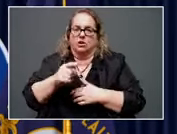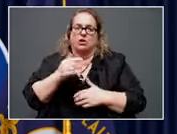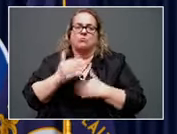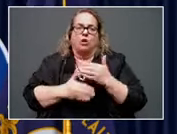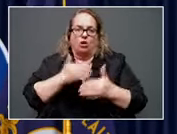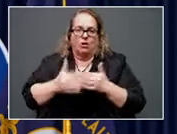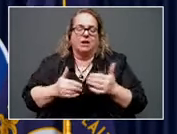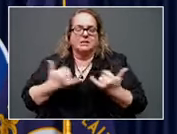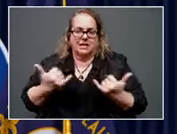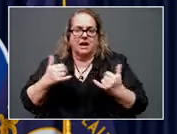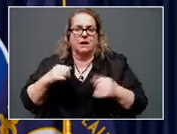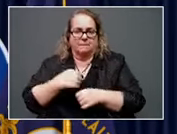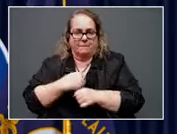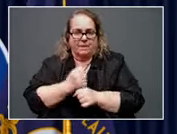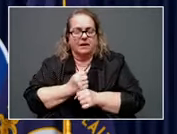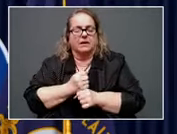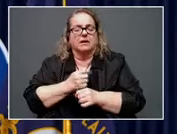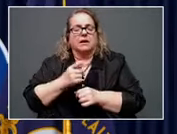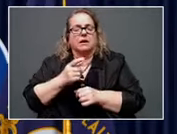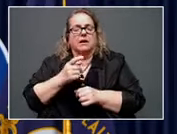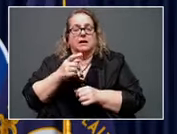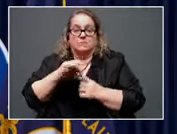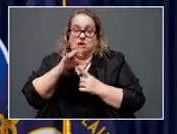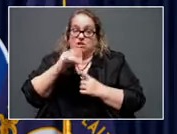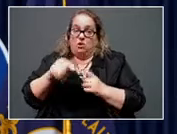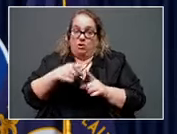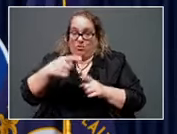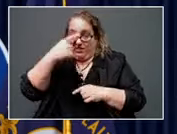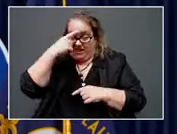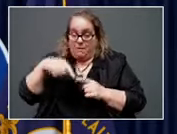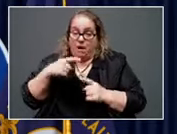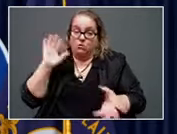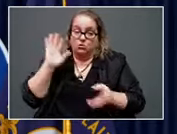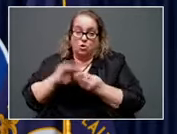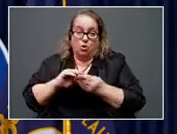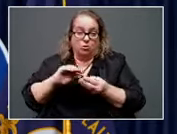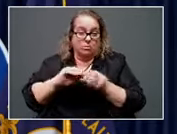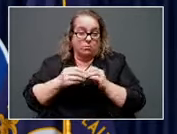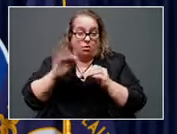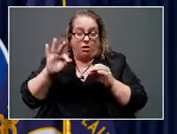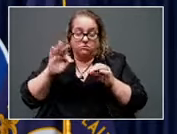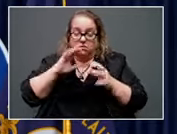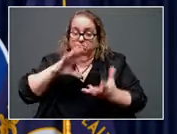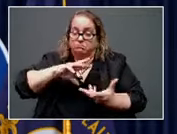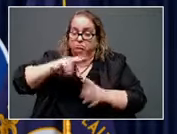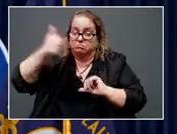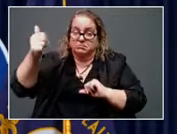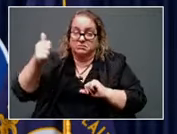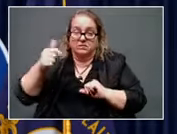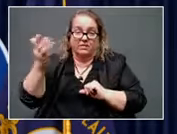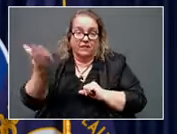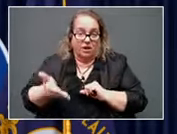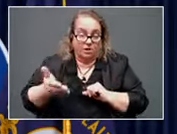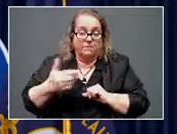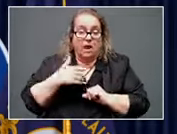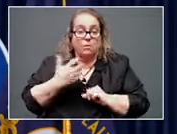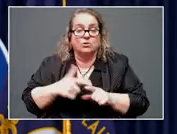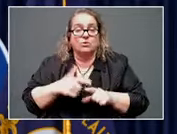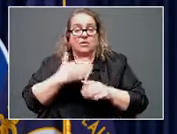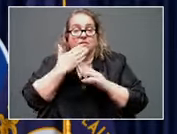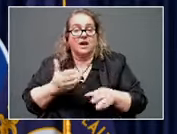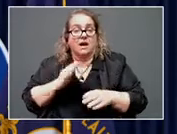the total amount of debris that is there. I want to thank our local leadership for doing such an